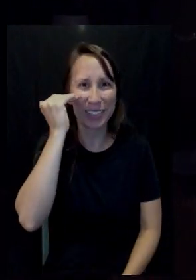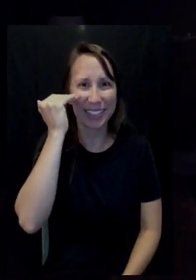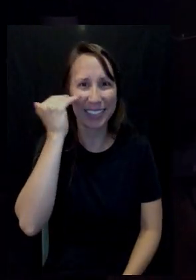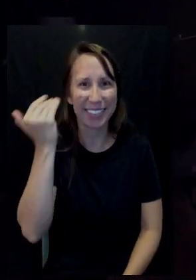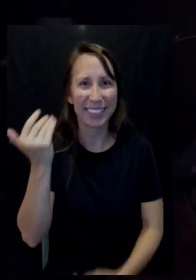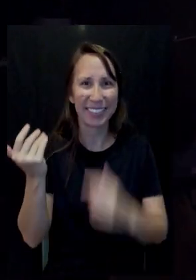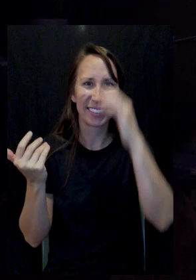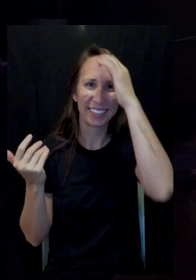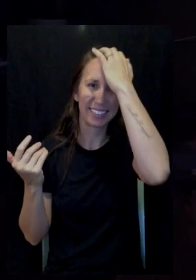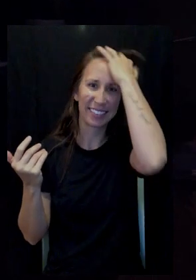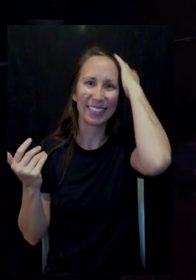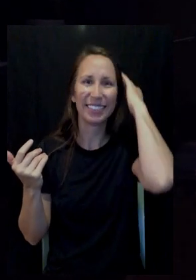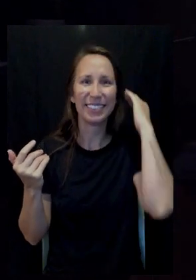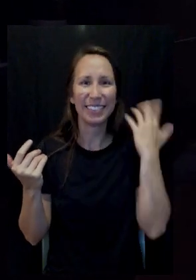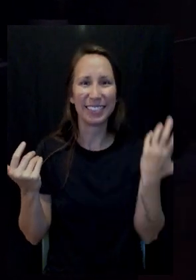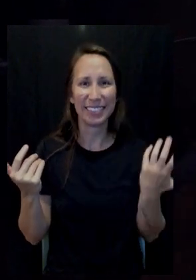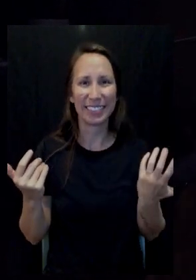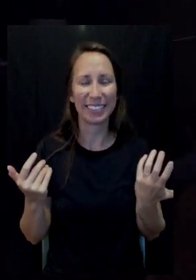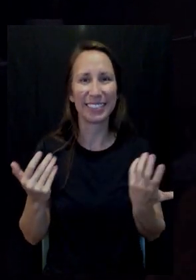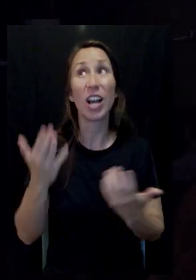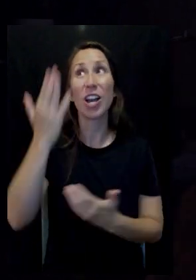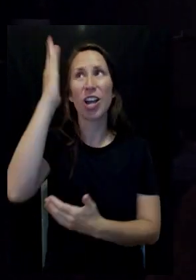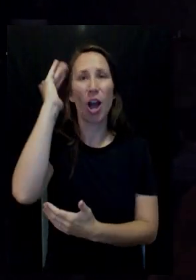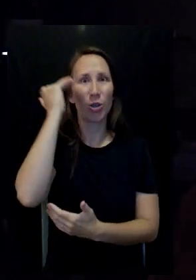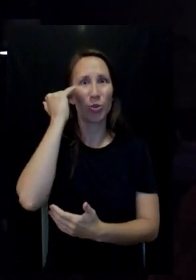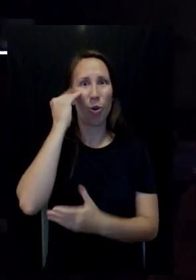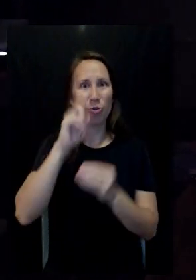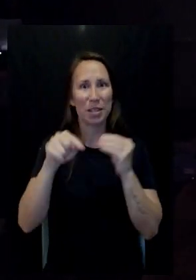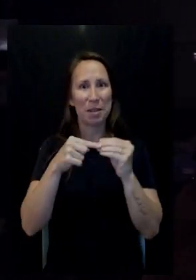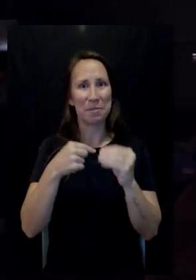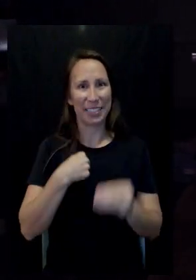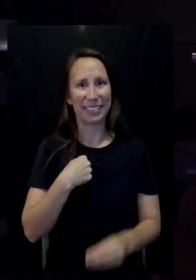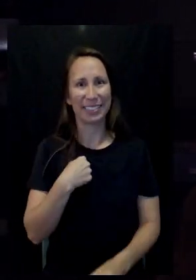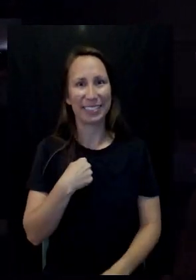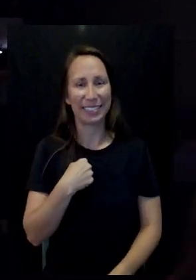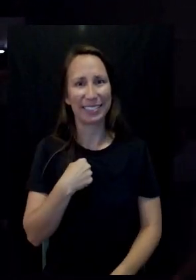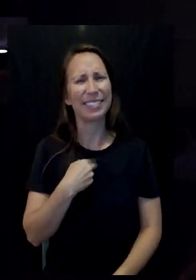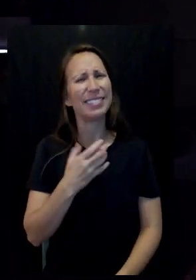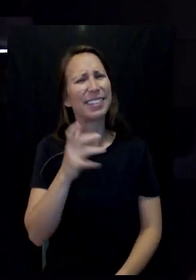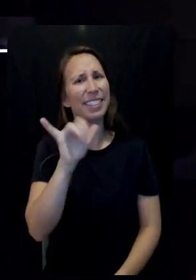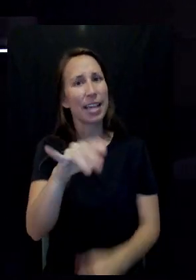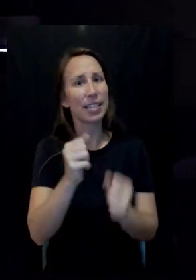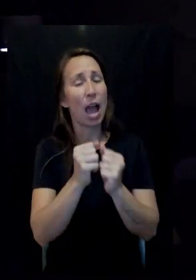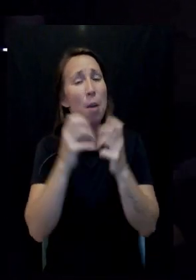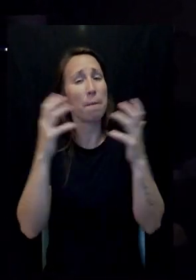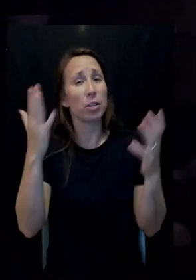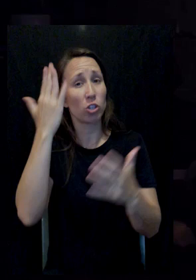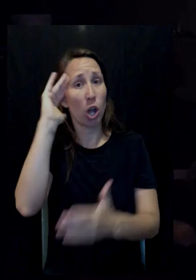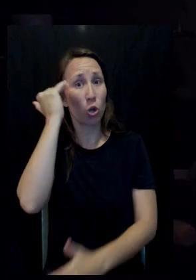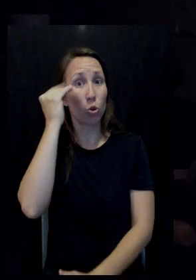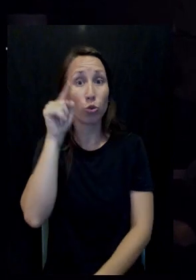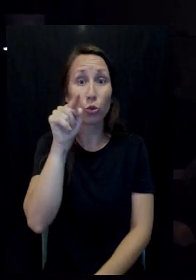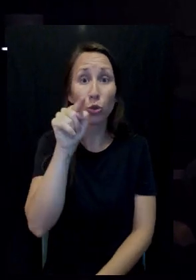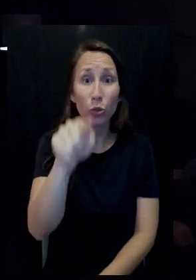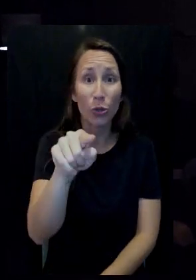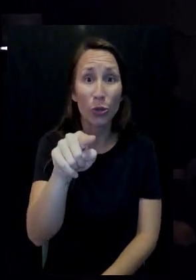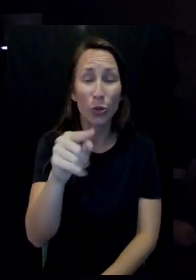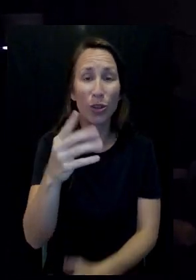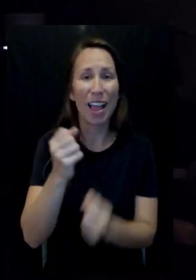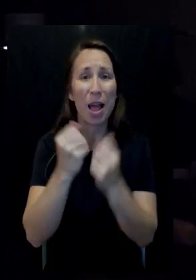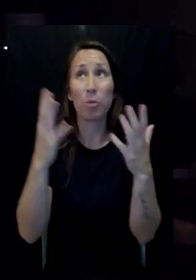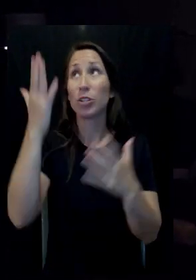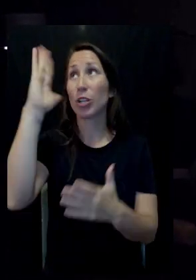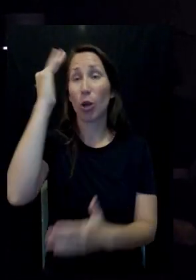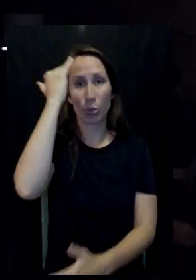There's parts of me that I haven't even discovered yet that God knows about me. See, that's how much God